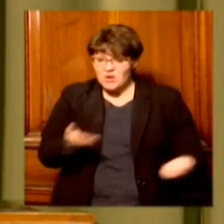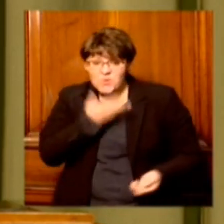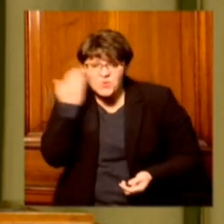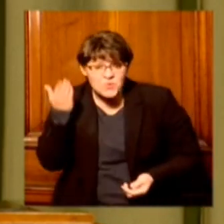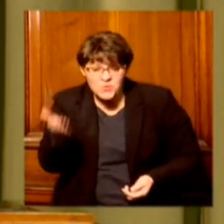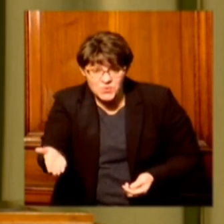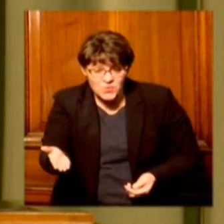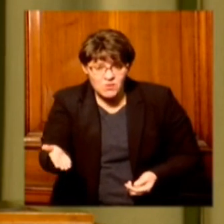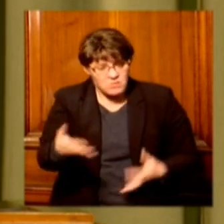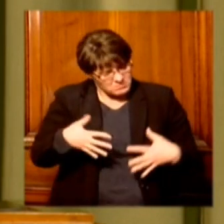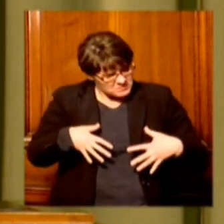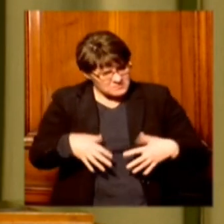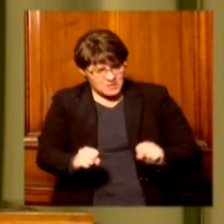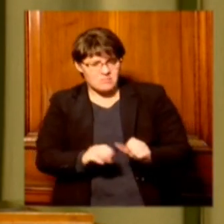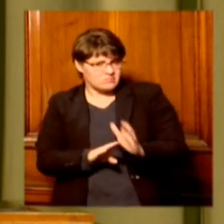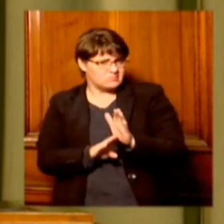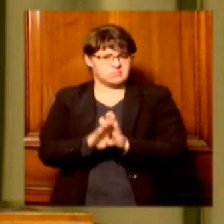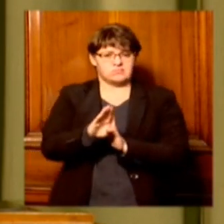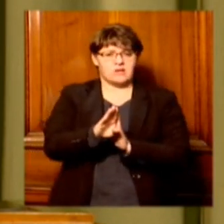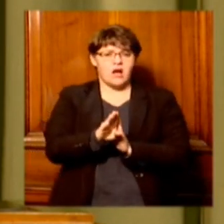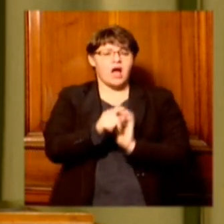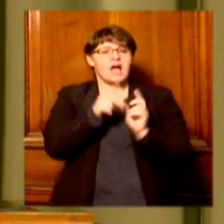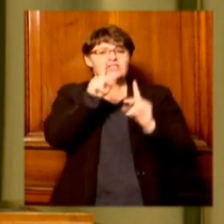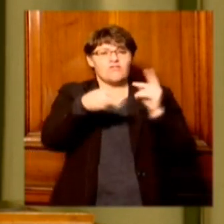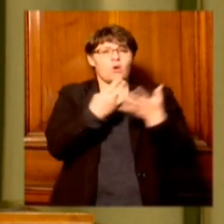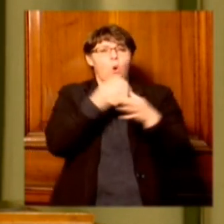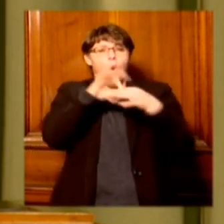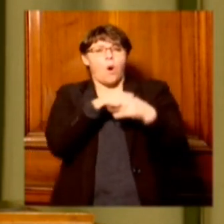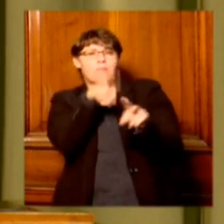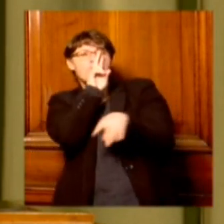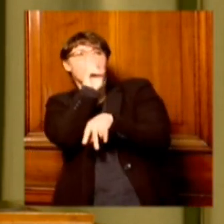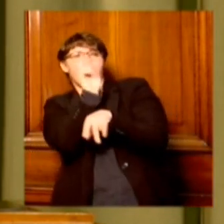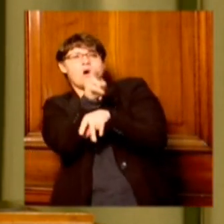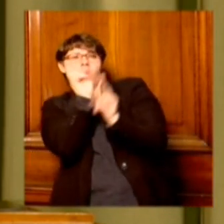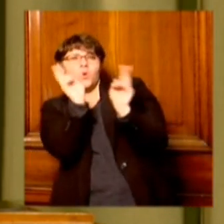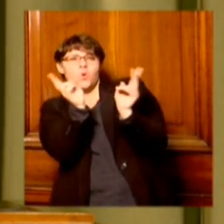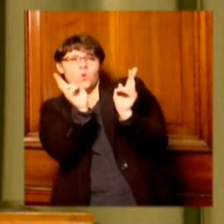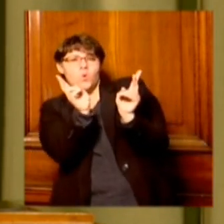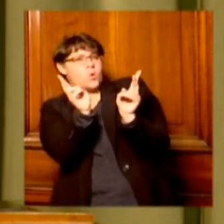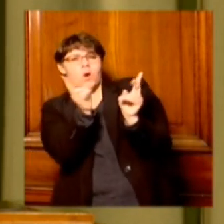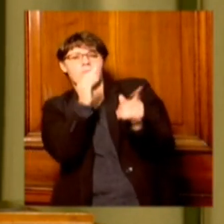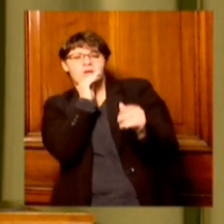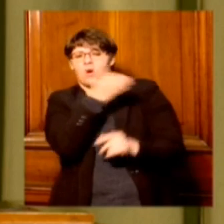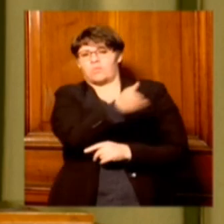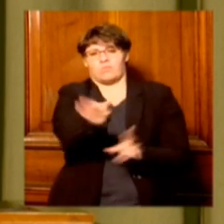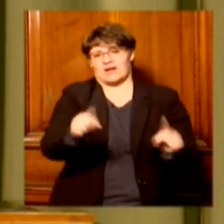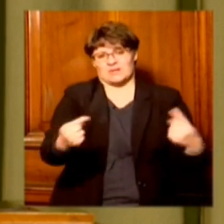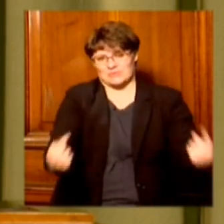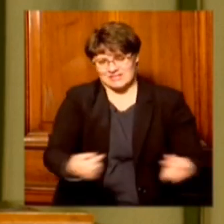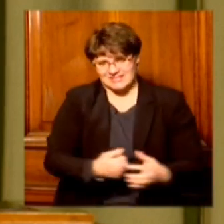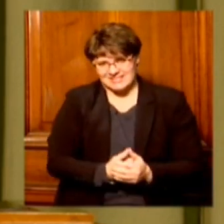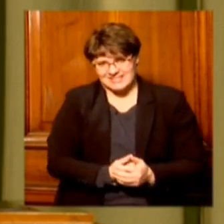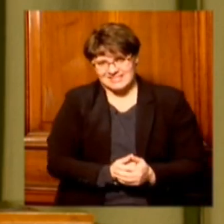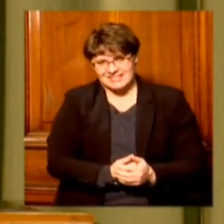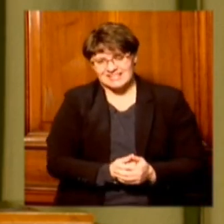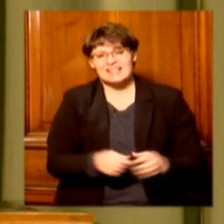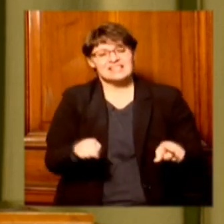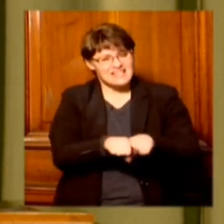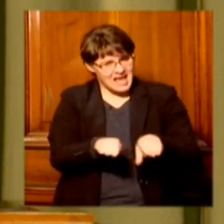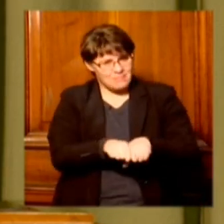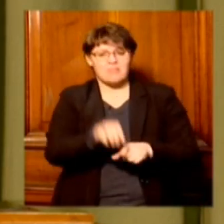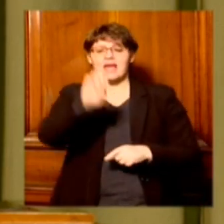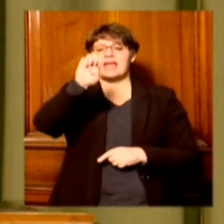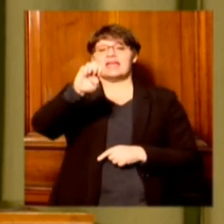you taking us to the homes of all South Africans, we would not have been there. And again, we would like to thank